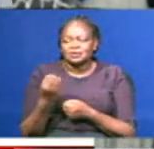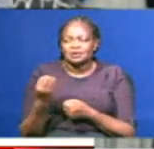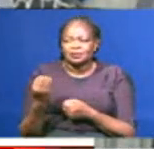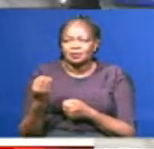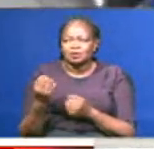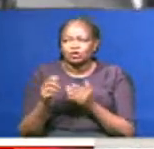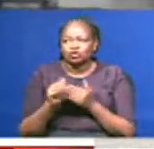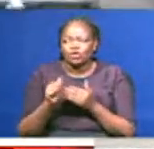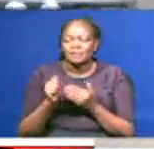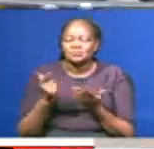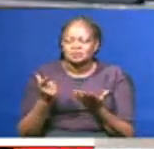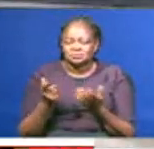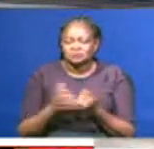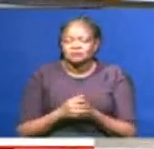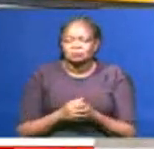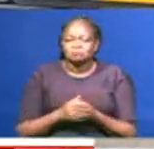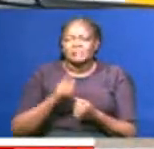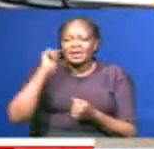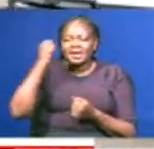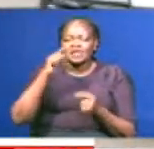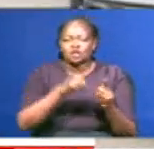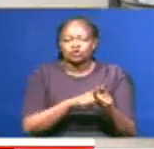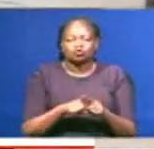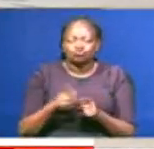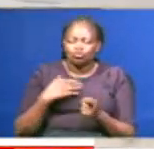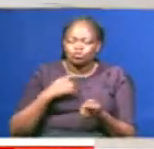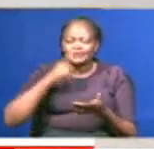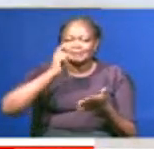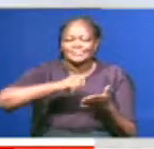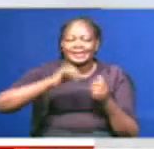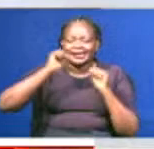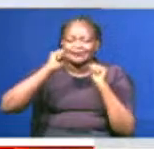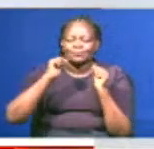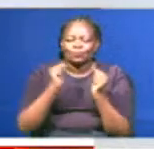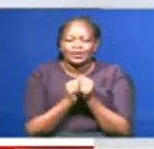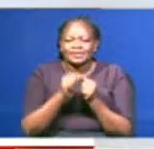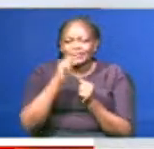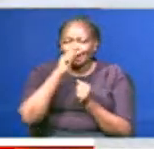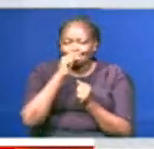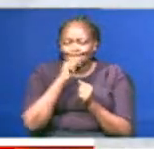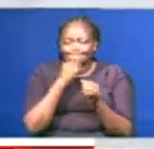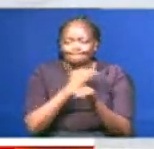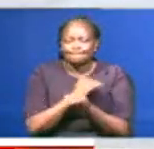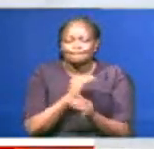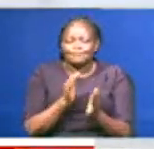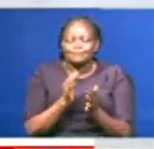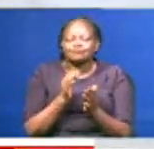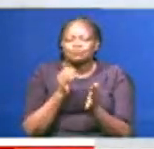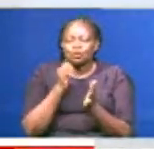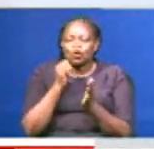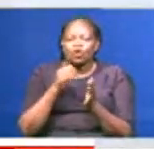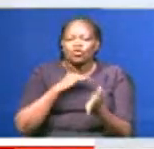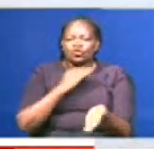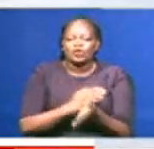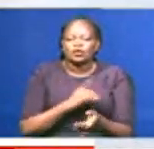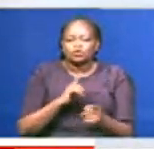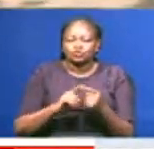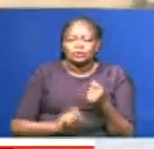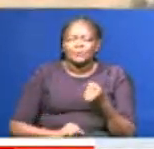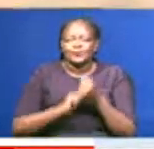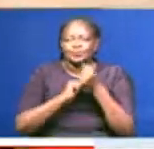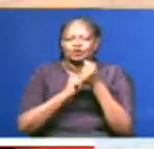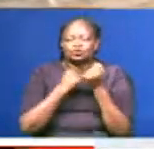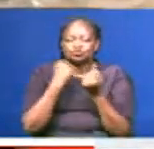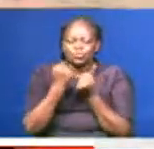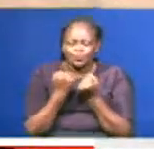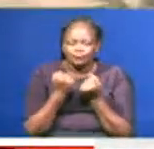$300 per ton. Kenya is also seeking to sign an agreement with the Tanzania-Zambia Railway Authority to facilitate transportation of